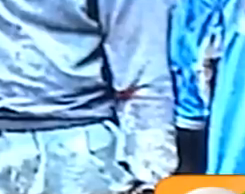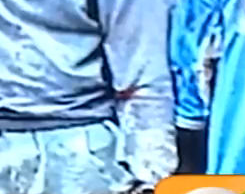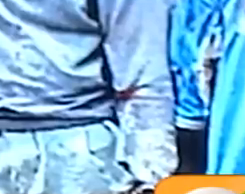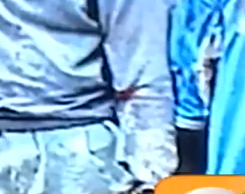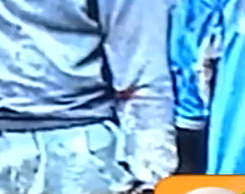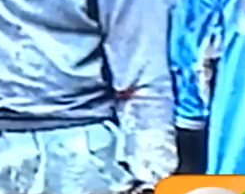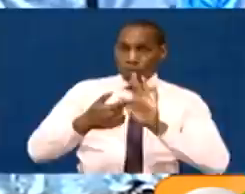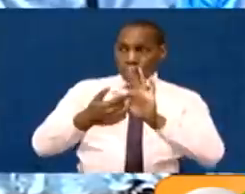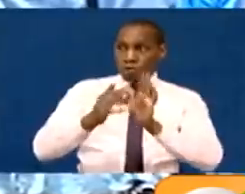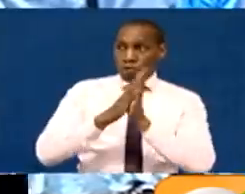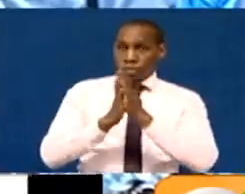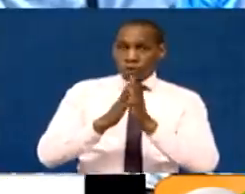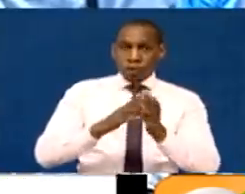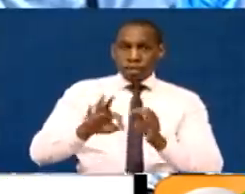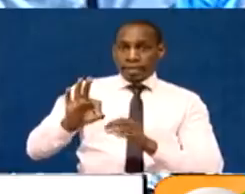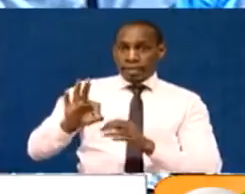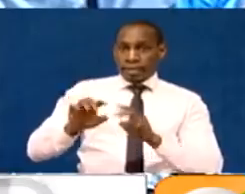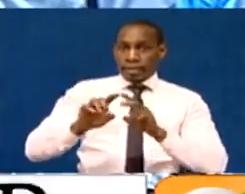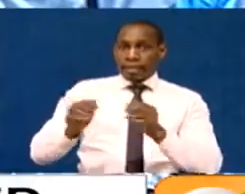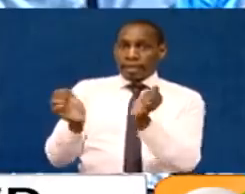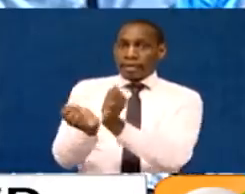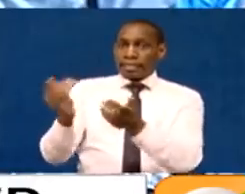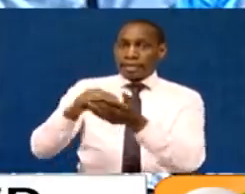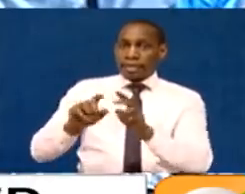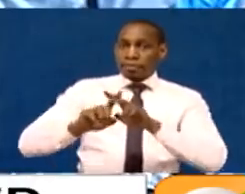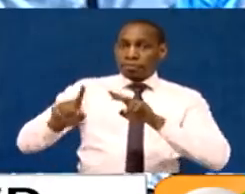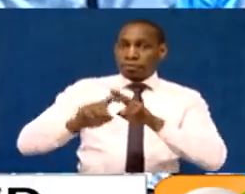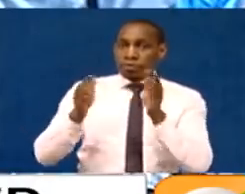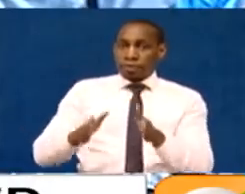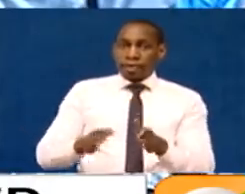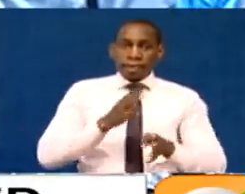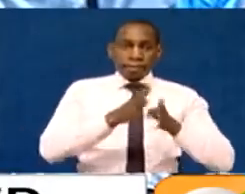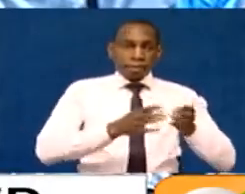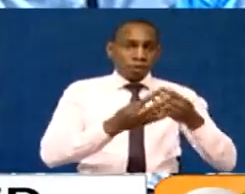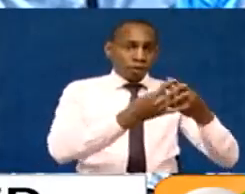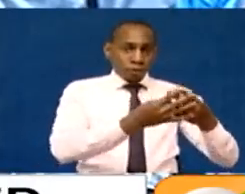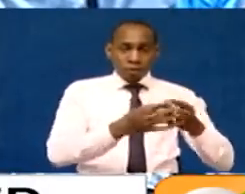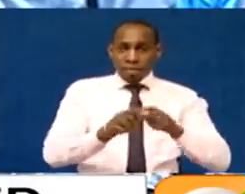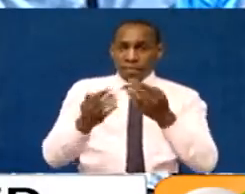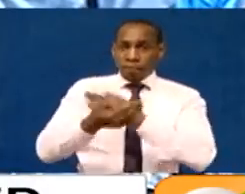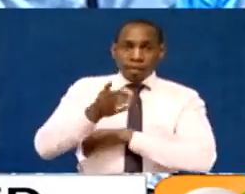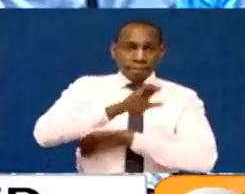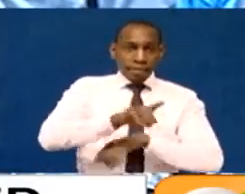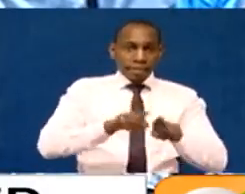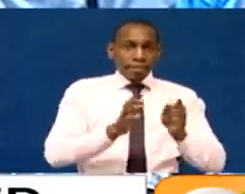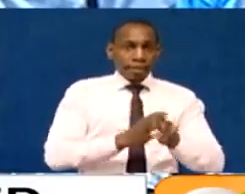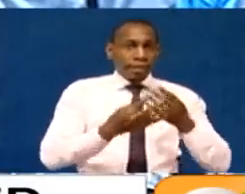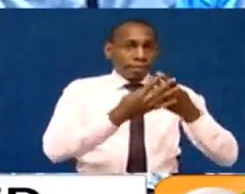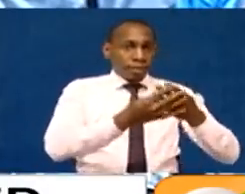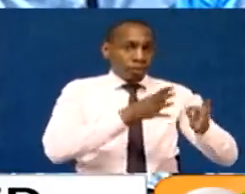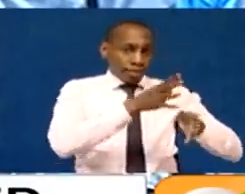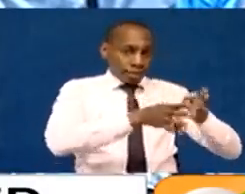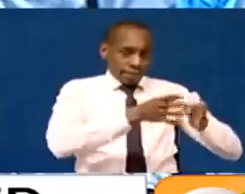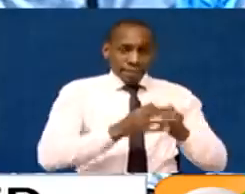to begin tonight with the story of the three recaptured escapees from Kamiti Prison who are tonight back at the maximum